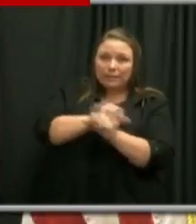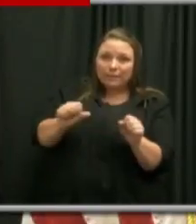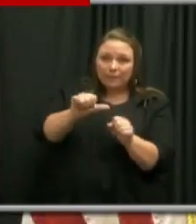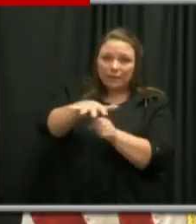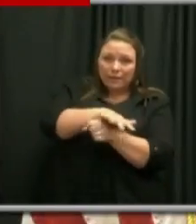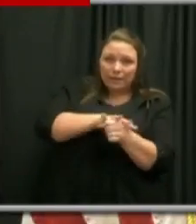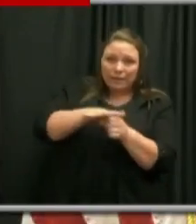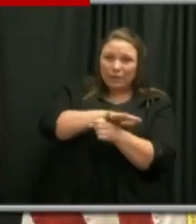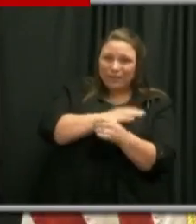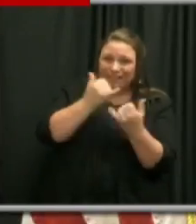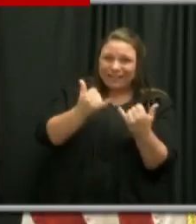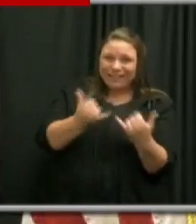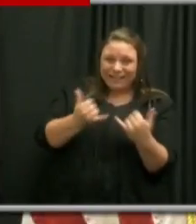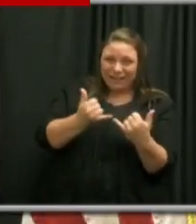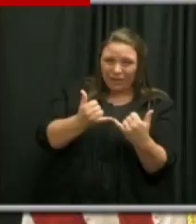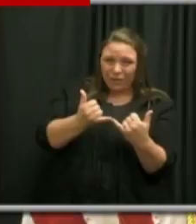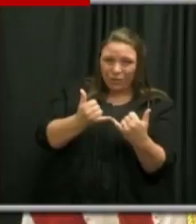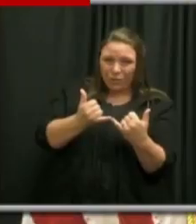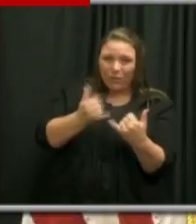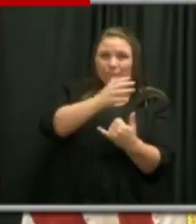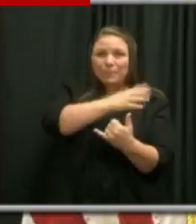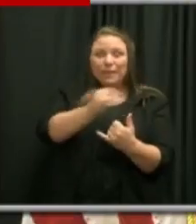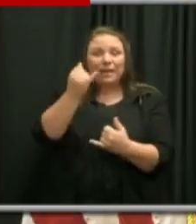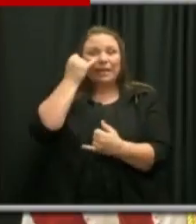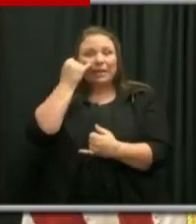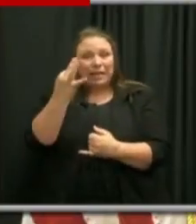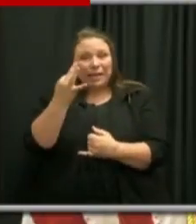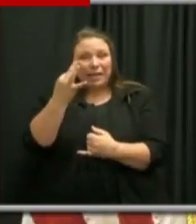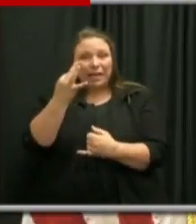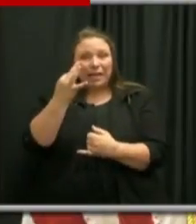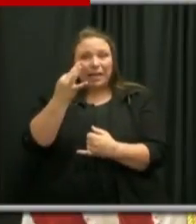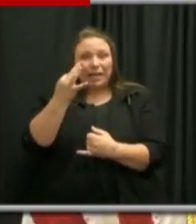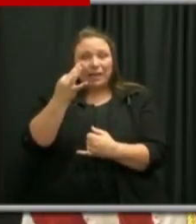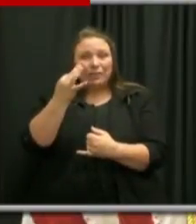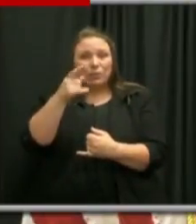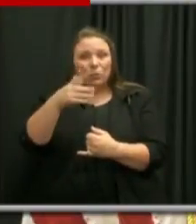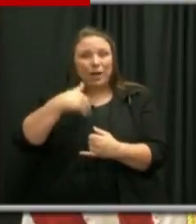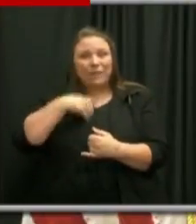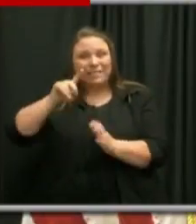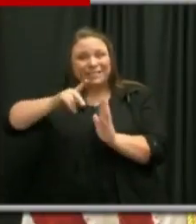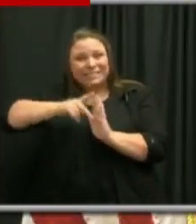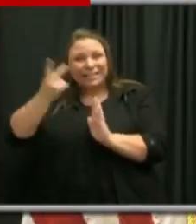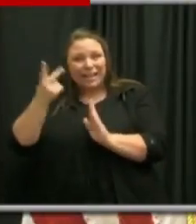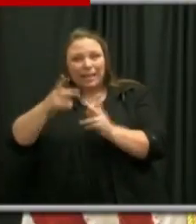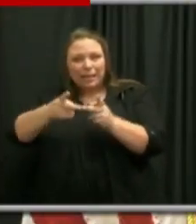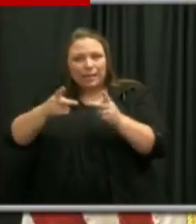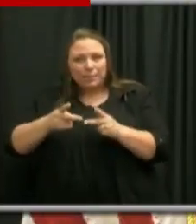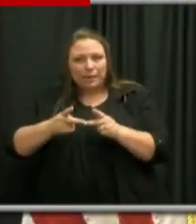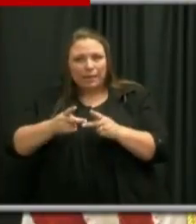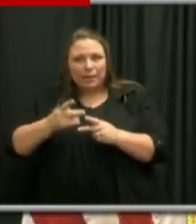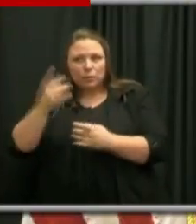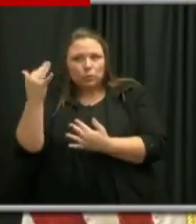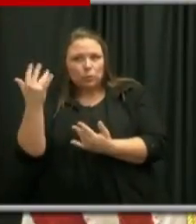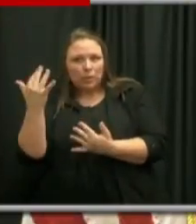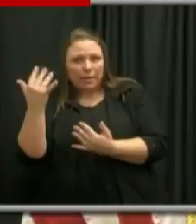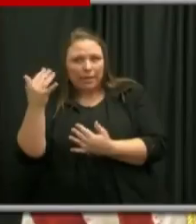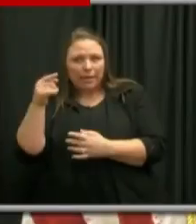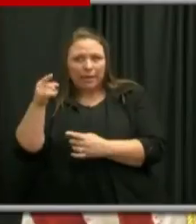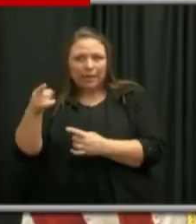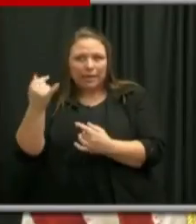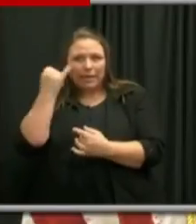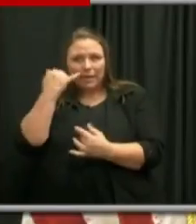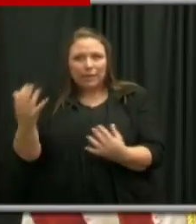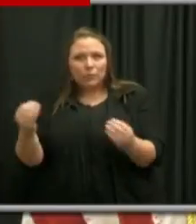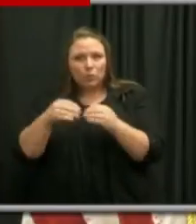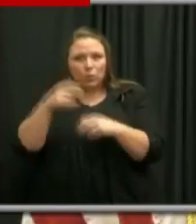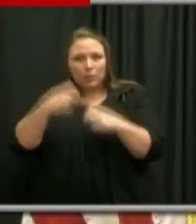area now? And is there a secondary site that is on standby should there be further issues